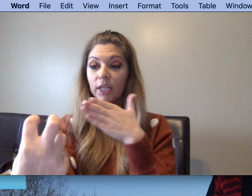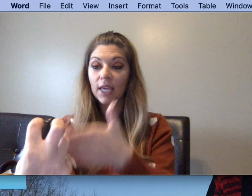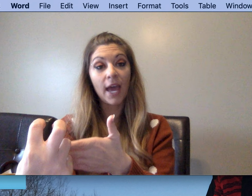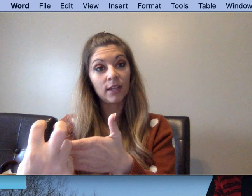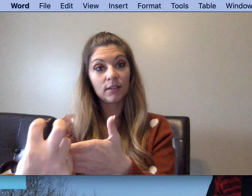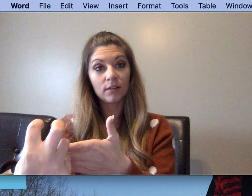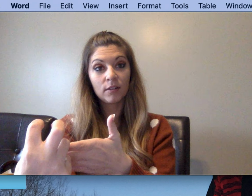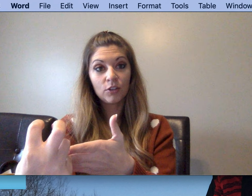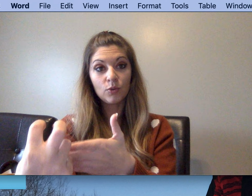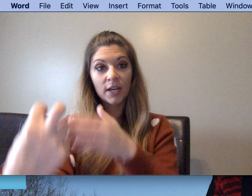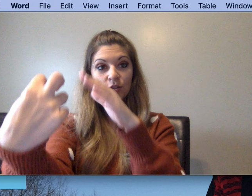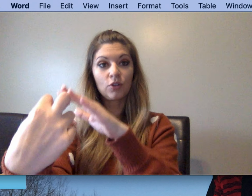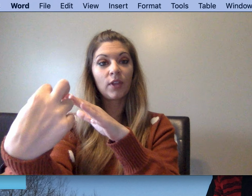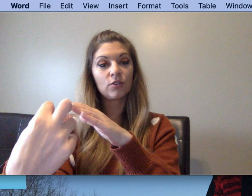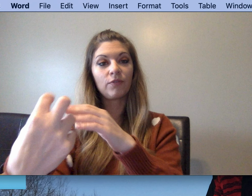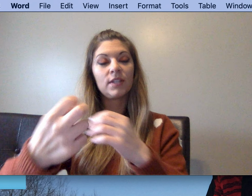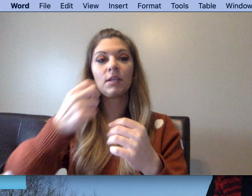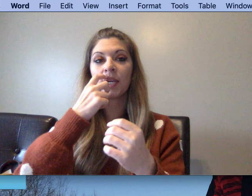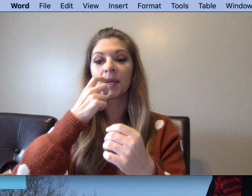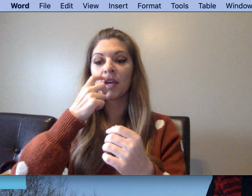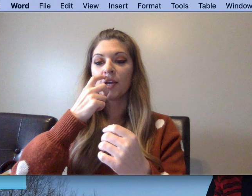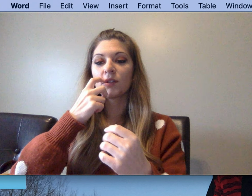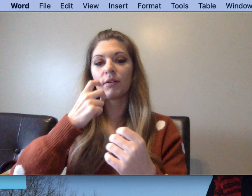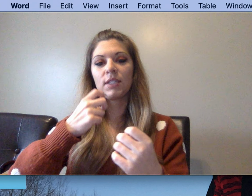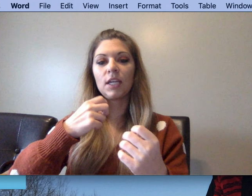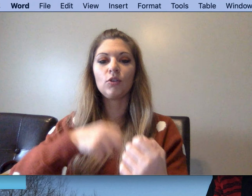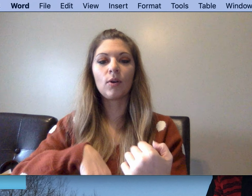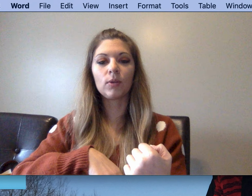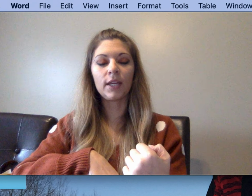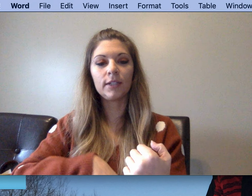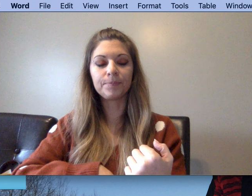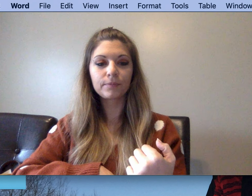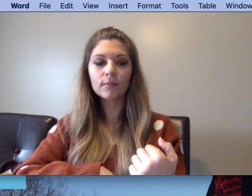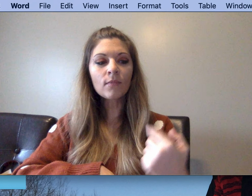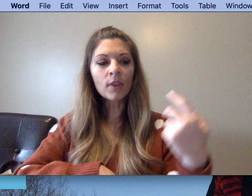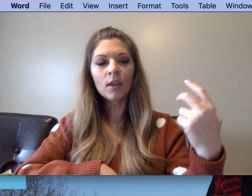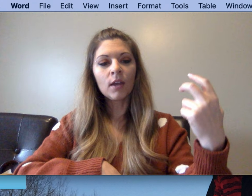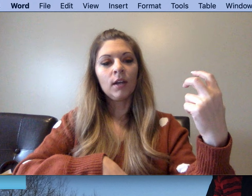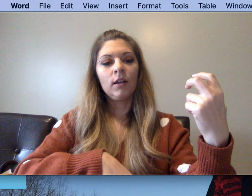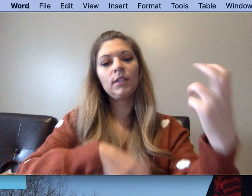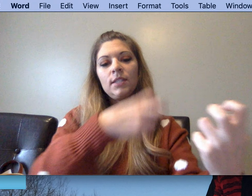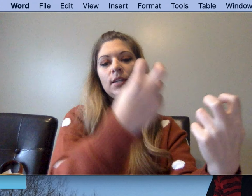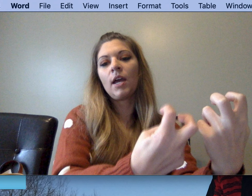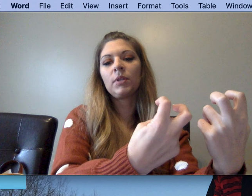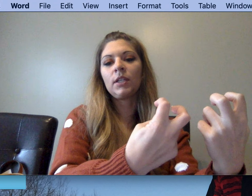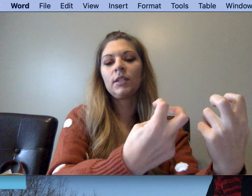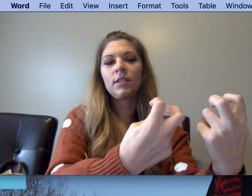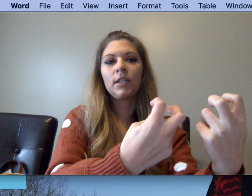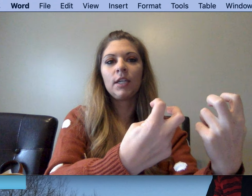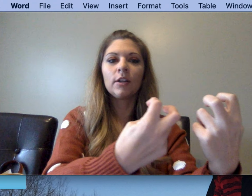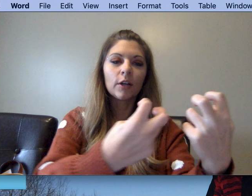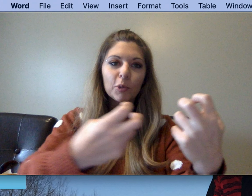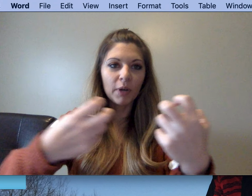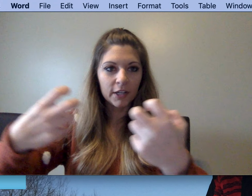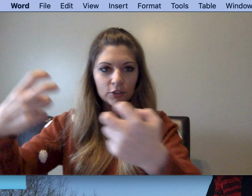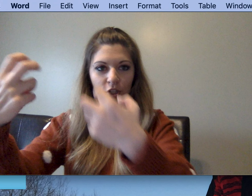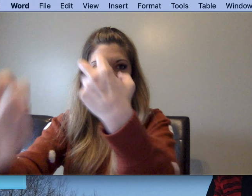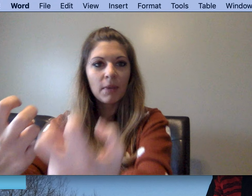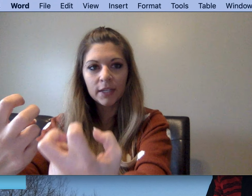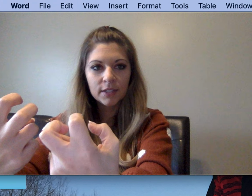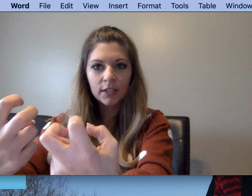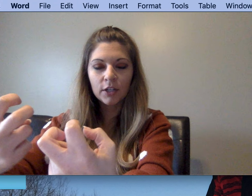I'm looking at you guys, so your legs are facing me. So I would say, like Liz and Emily sit here,